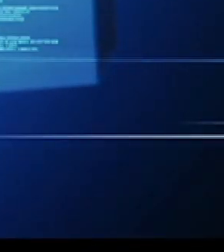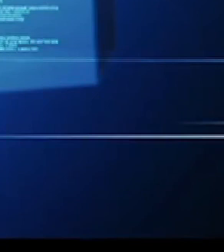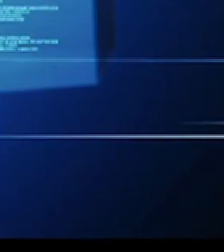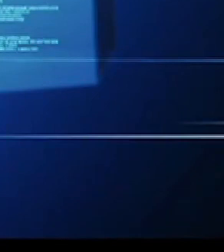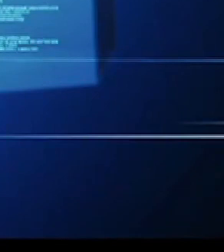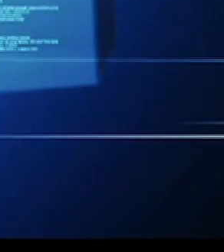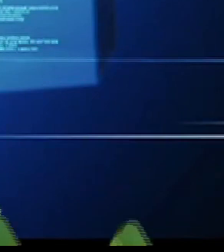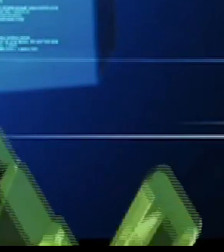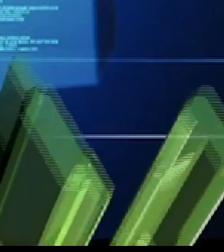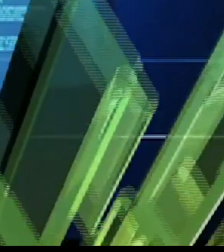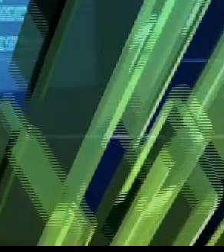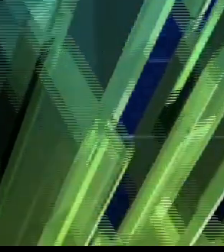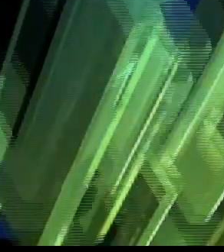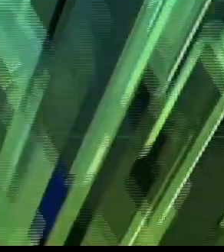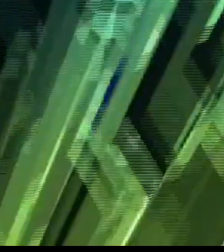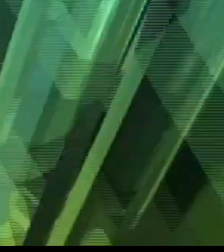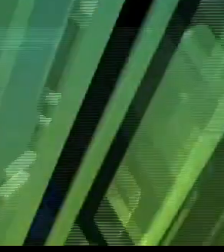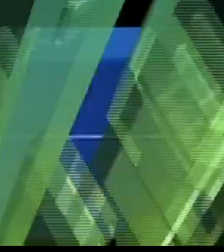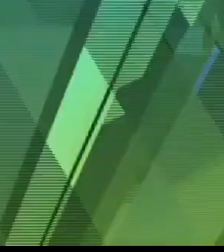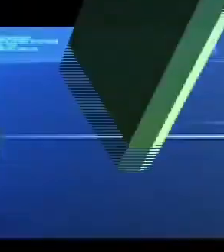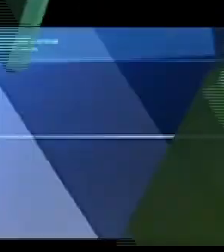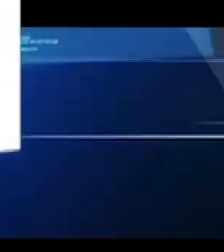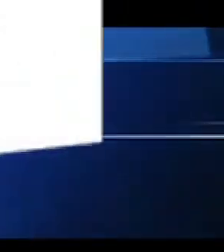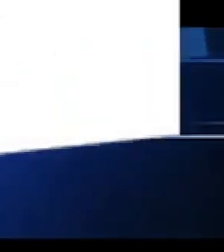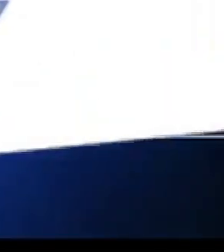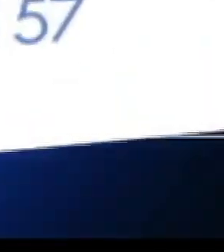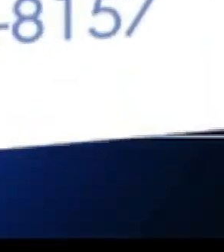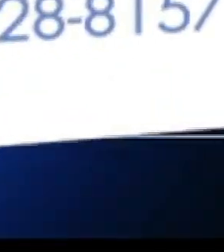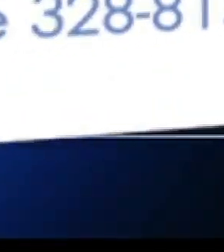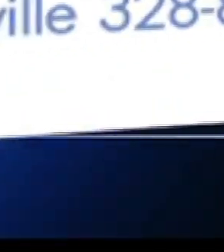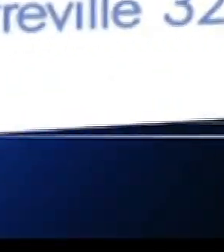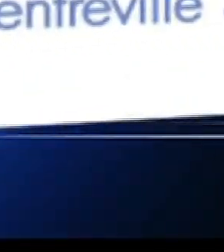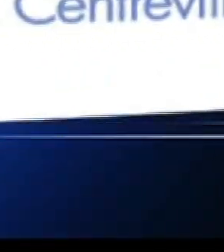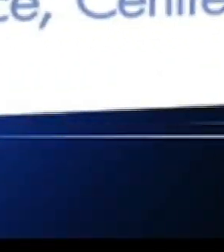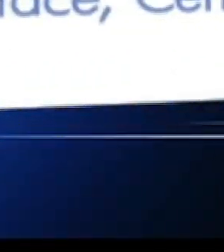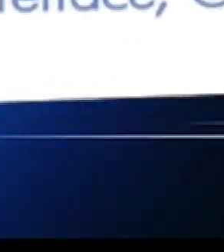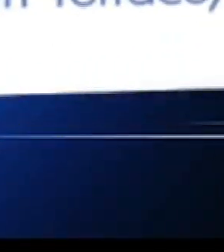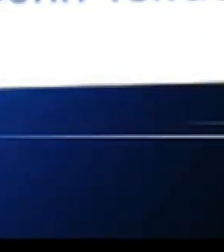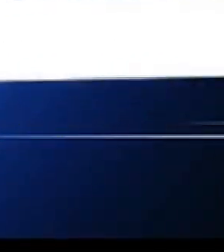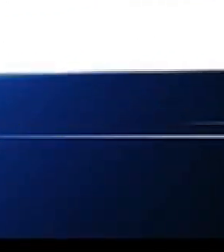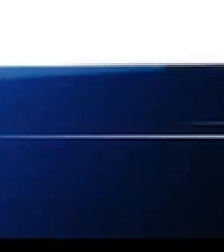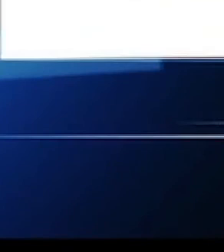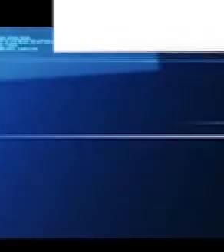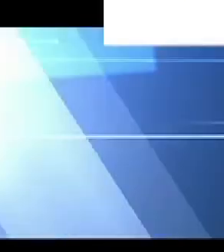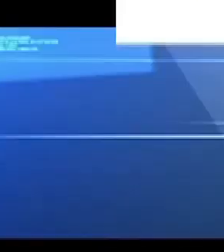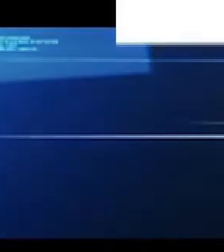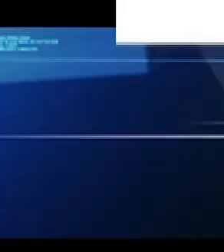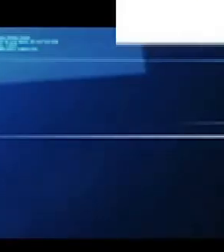This is ZNS Total Sports, brought to you by 4th Terrace Diagnostic Center.